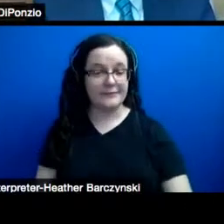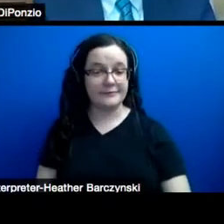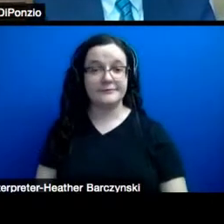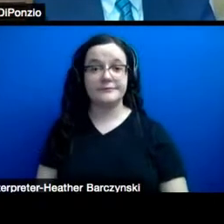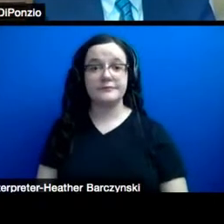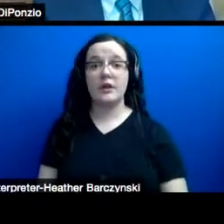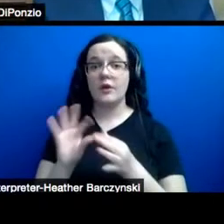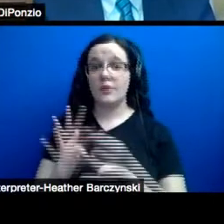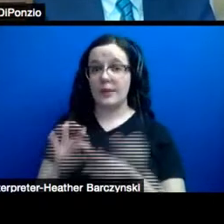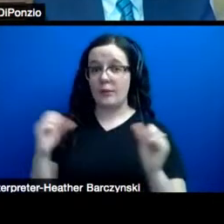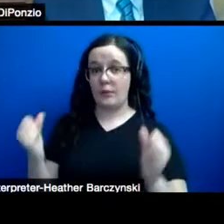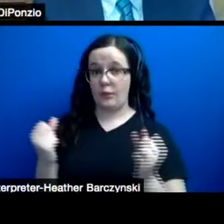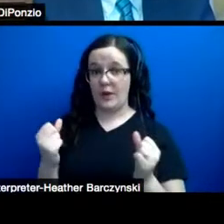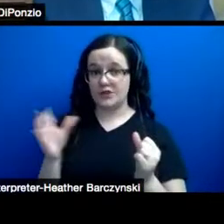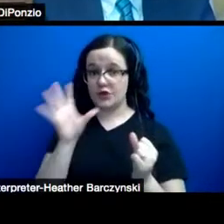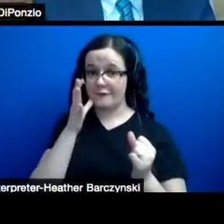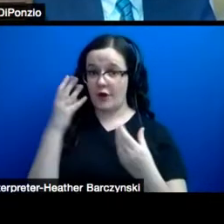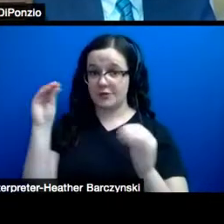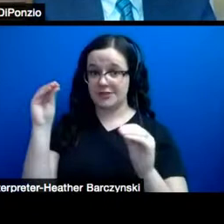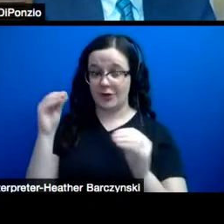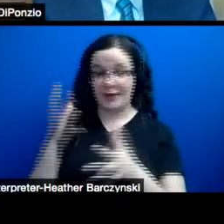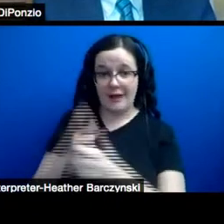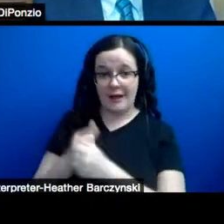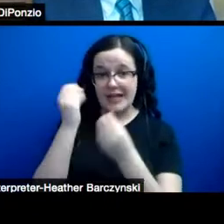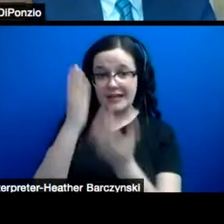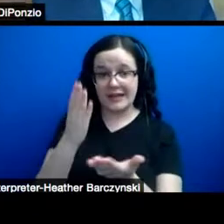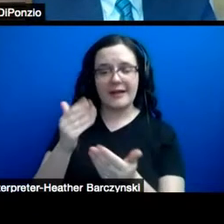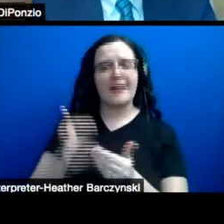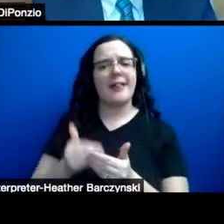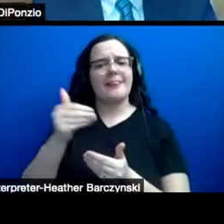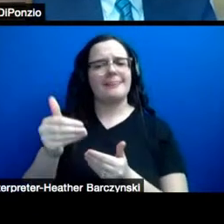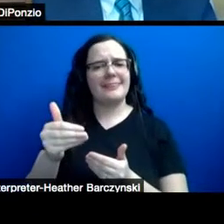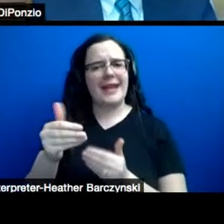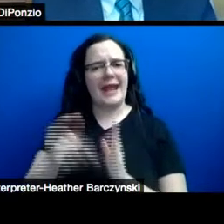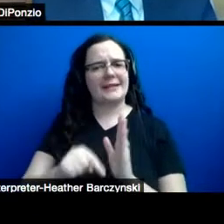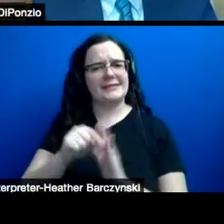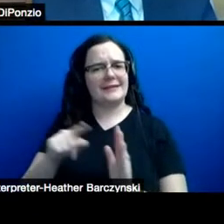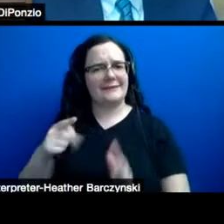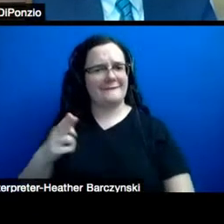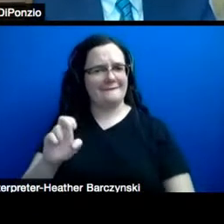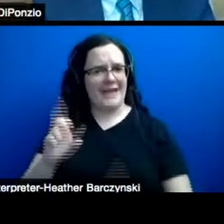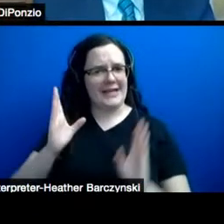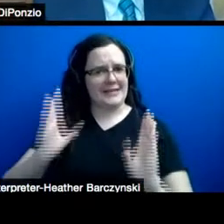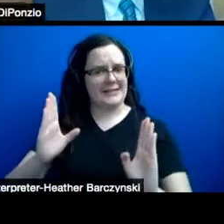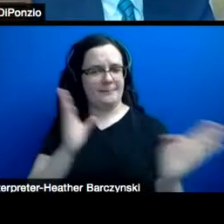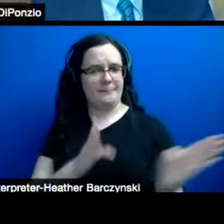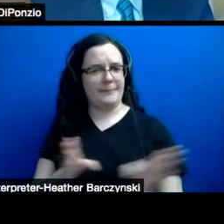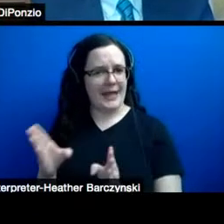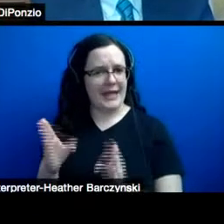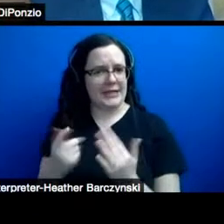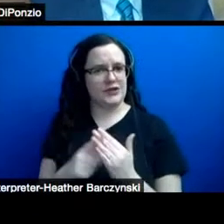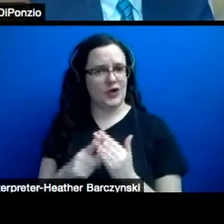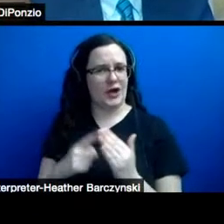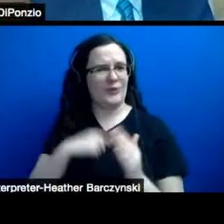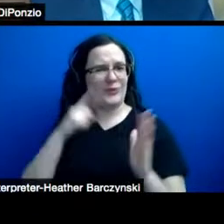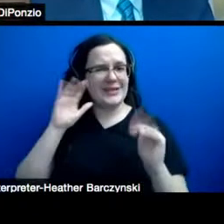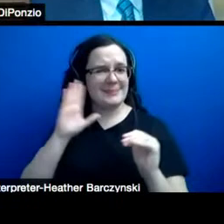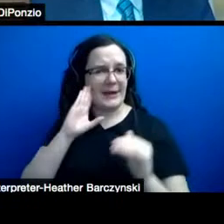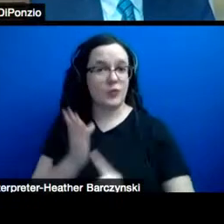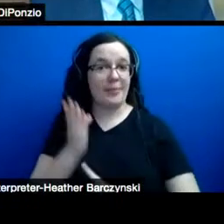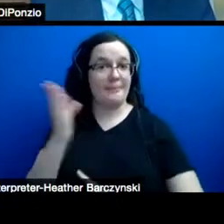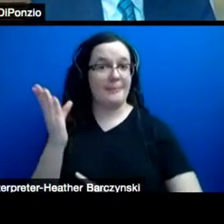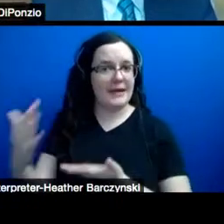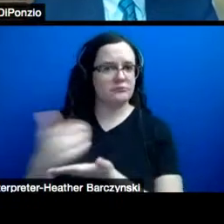farmers market. The next phase of planning is underway, and we expect to go out to bid in early summer. Also